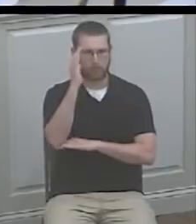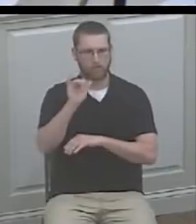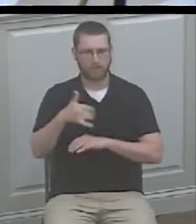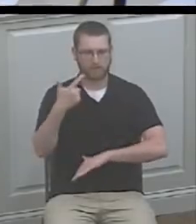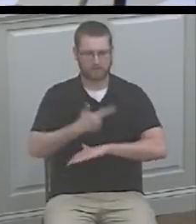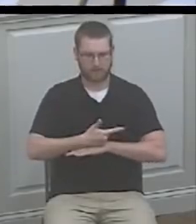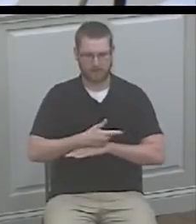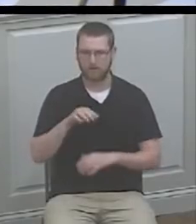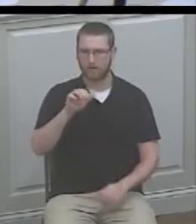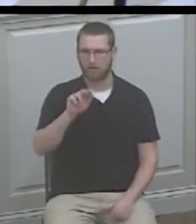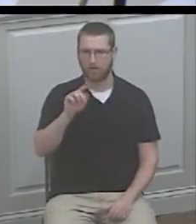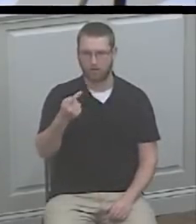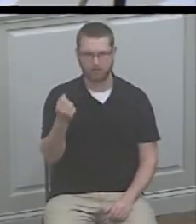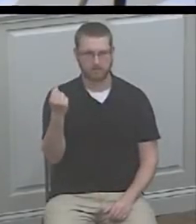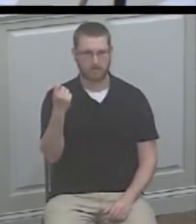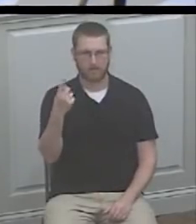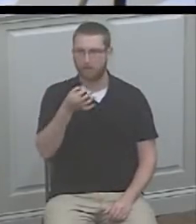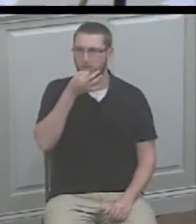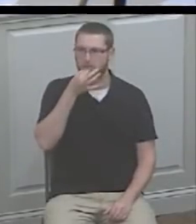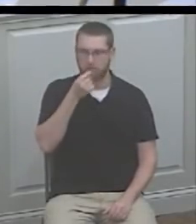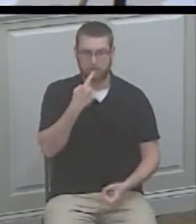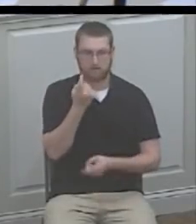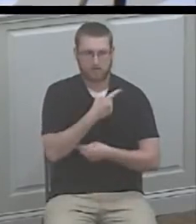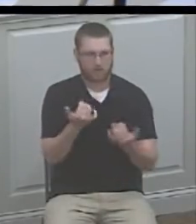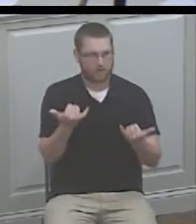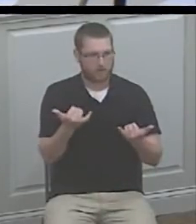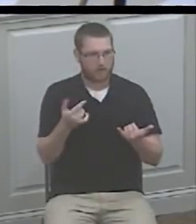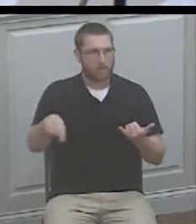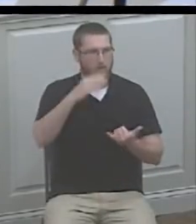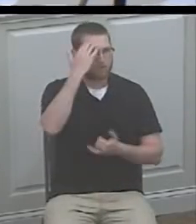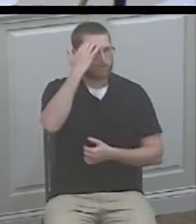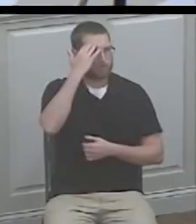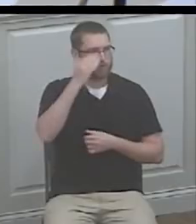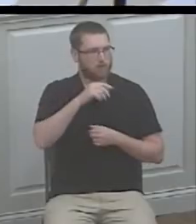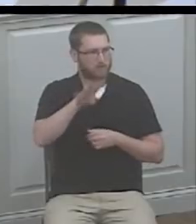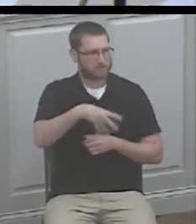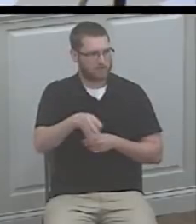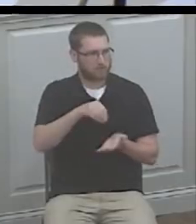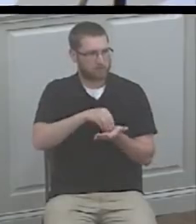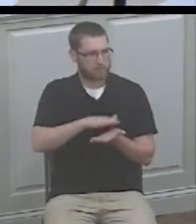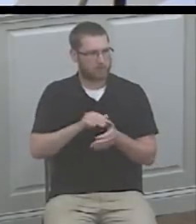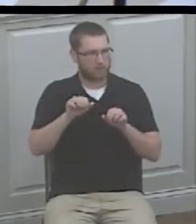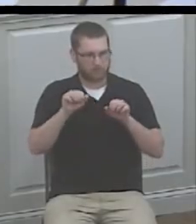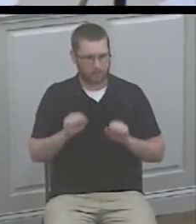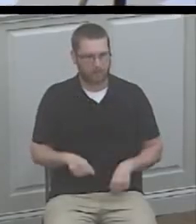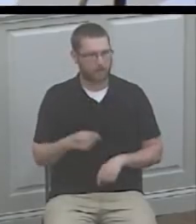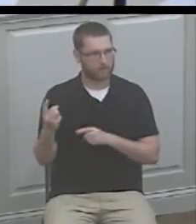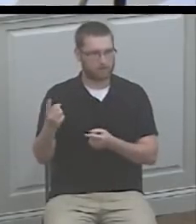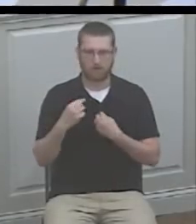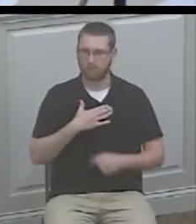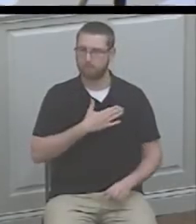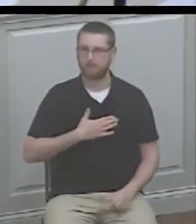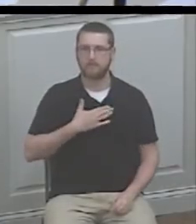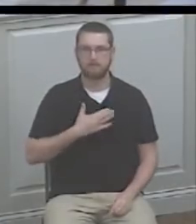And so August 11th, this far in advance, hopefully everyone can put that on your schedule and hopefully be in a position to attend.